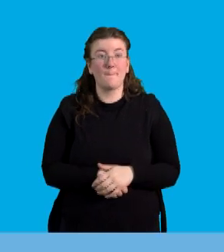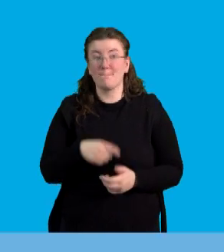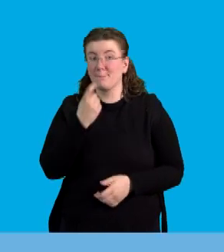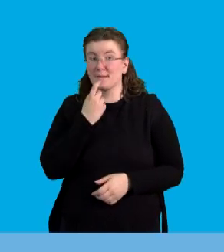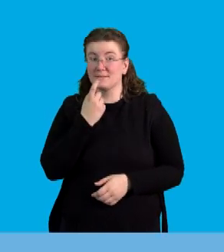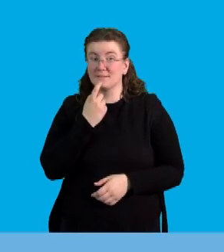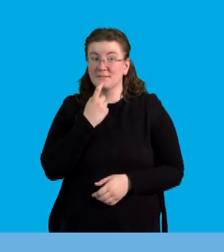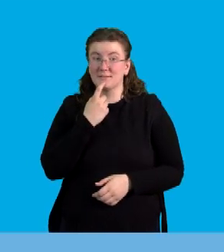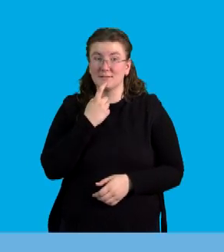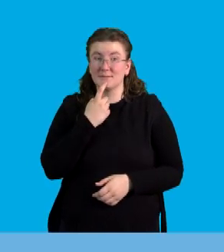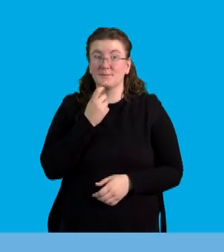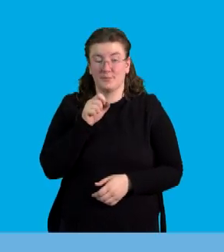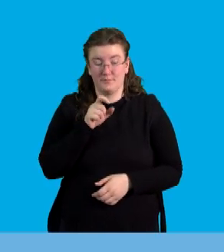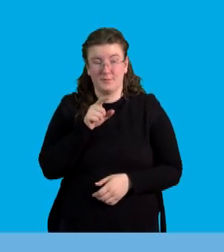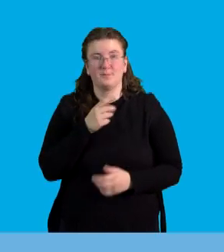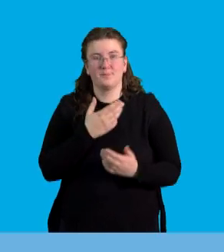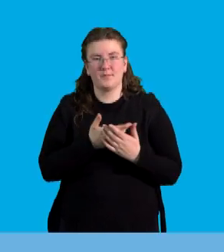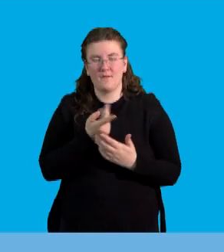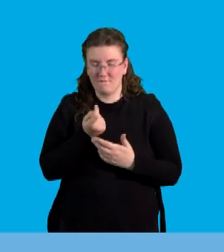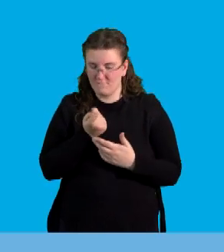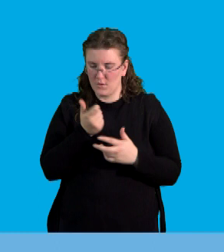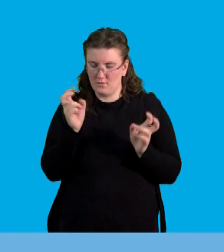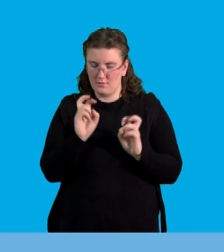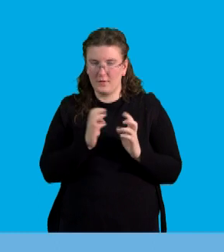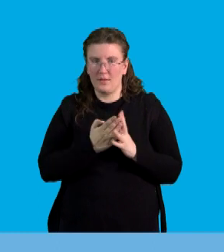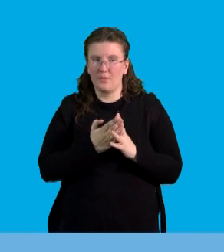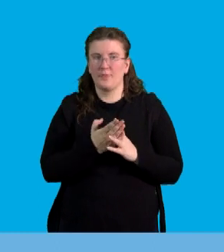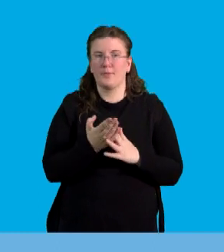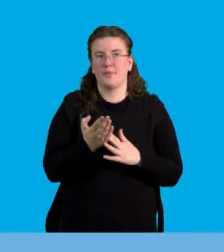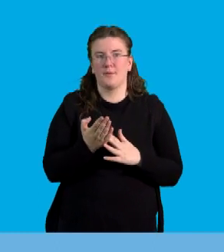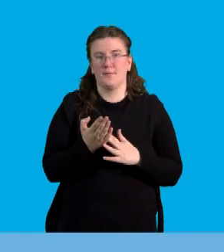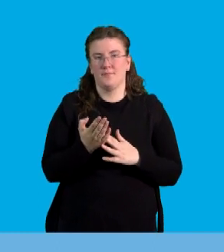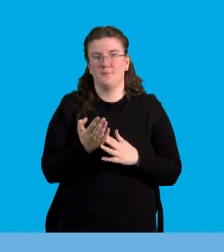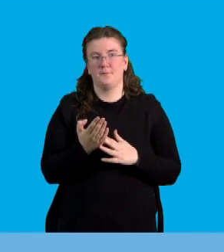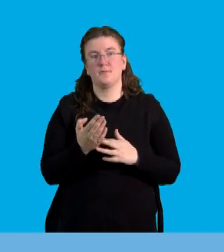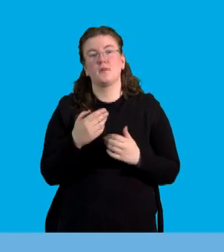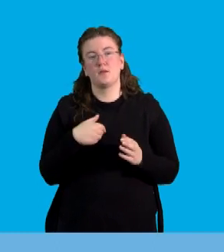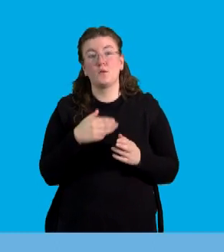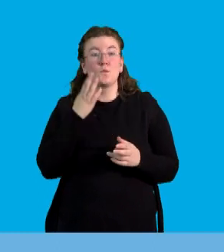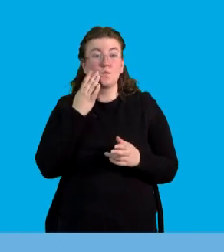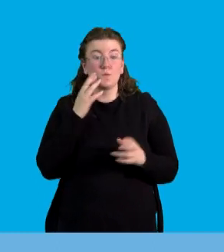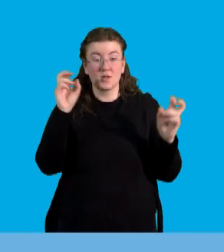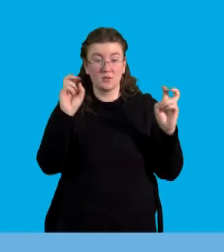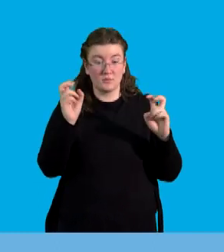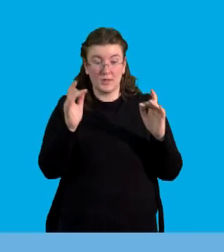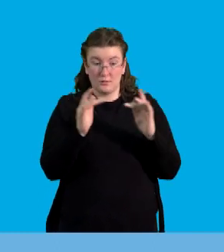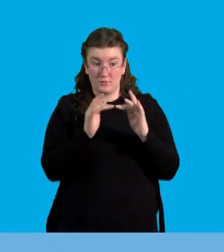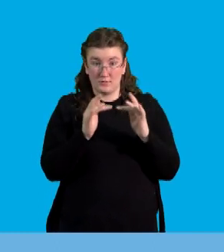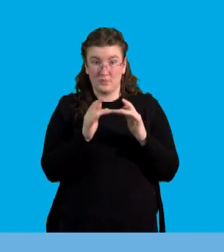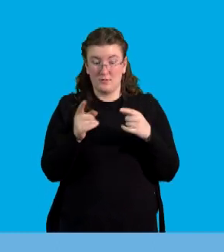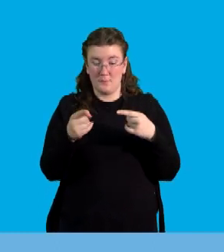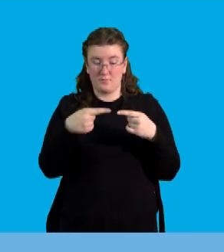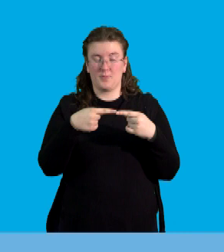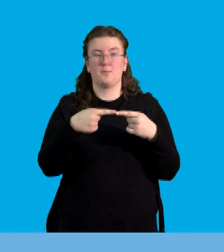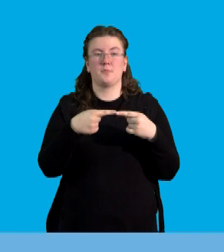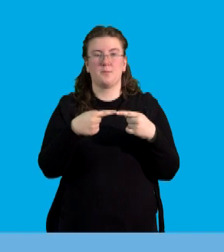now, these metals allow only a small electric current to pass through, and they become very hot when connected in